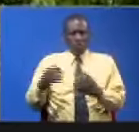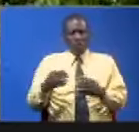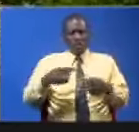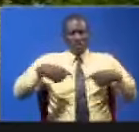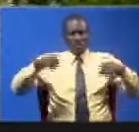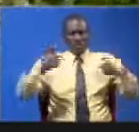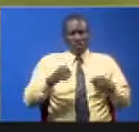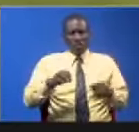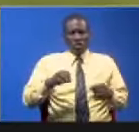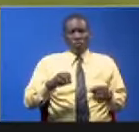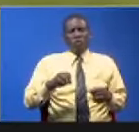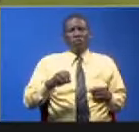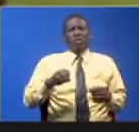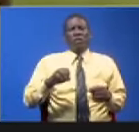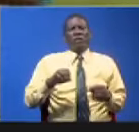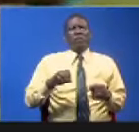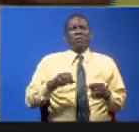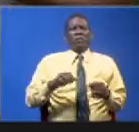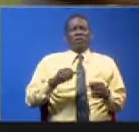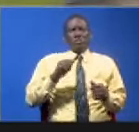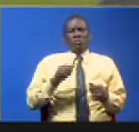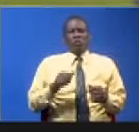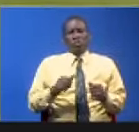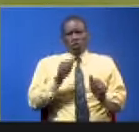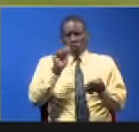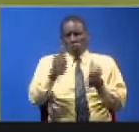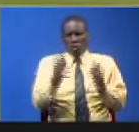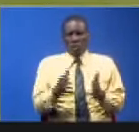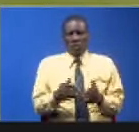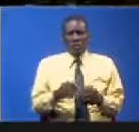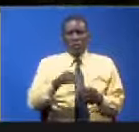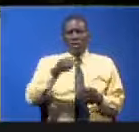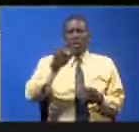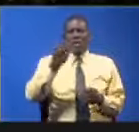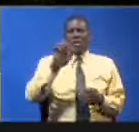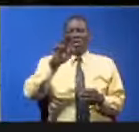drive the success of local athletes. Margaret Kimathi,